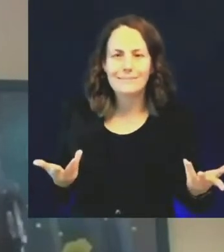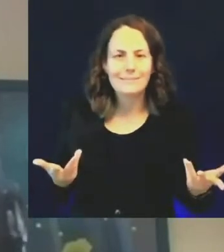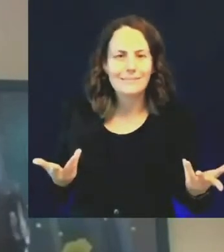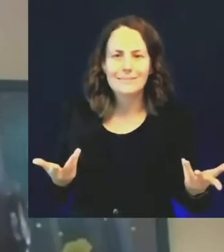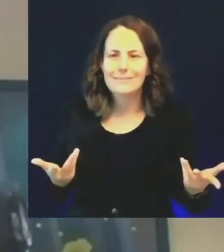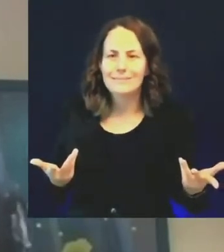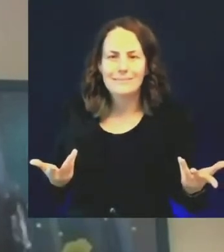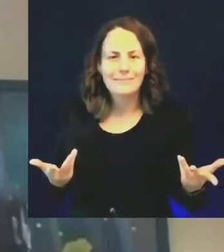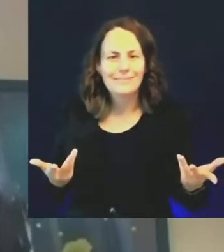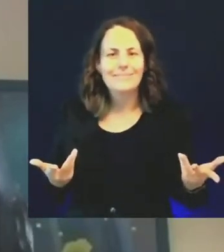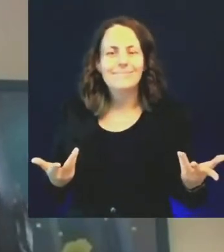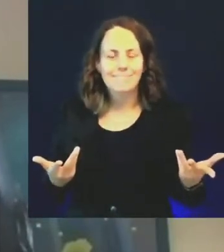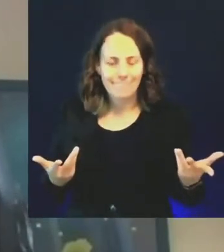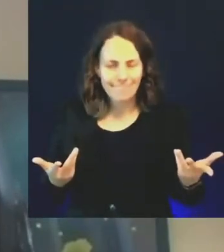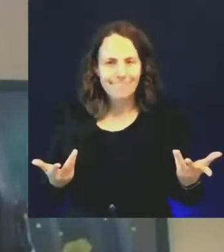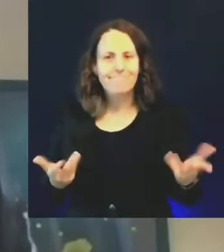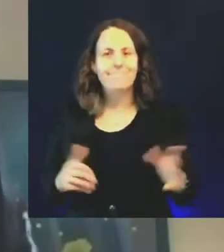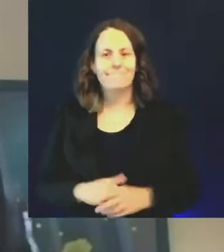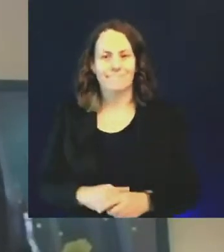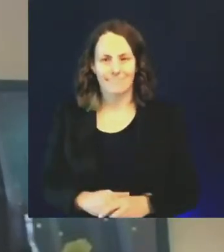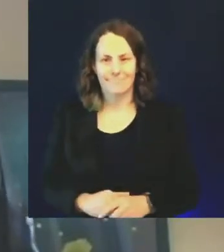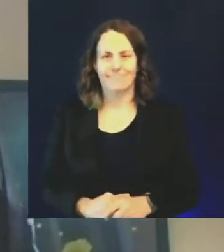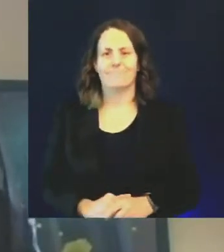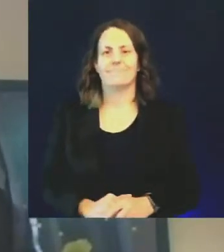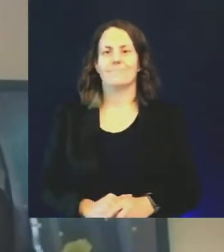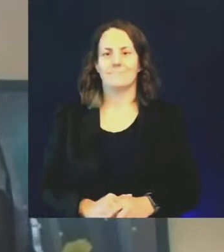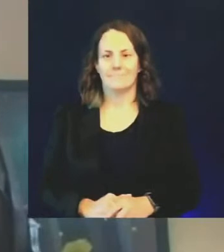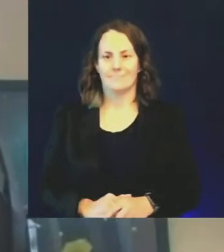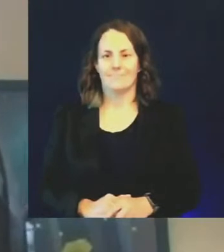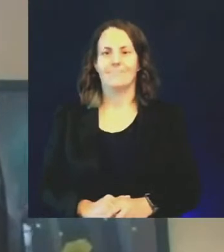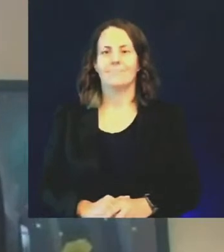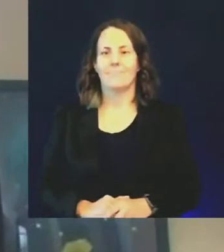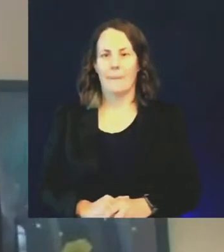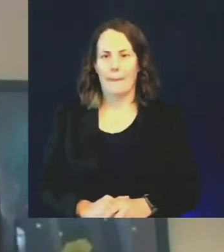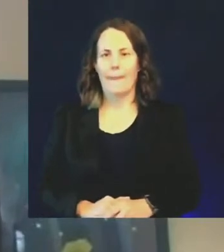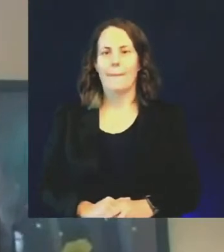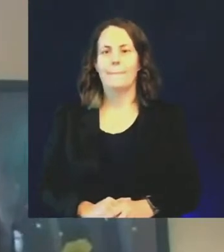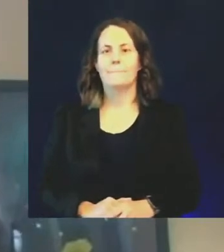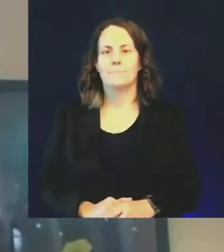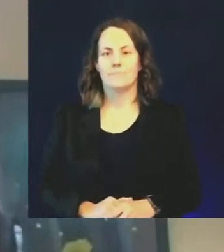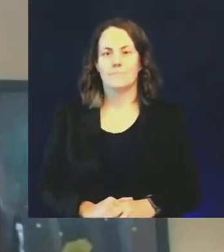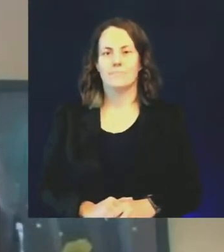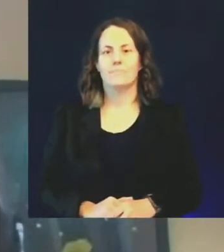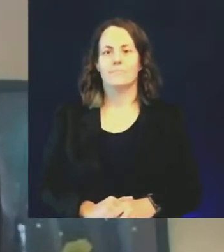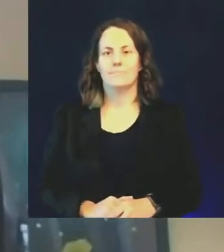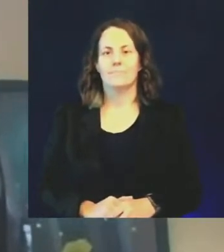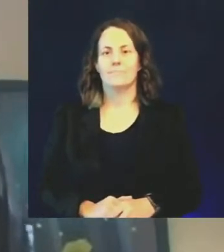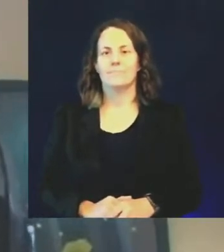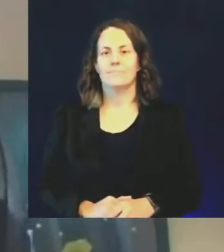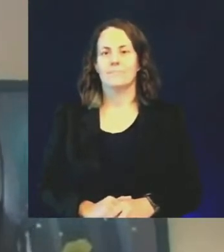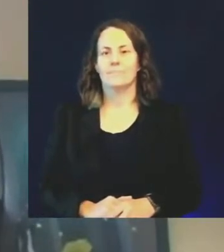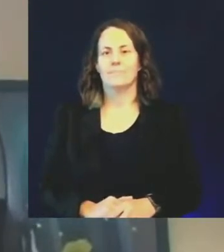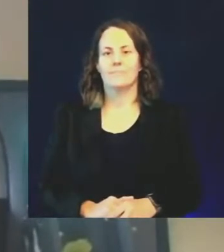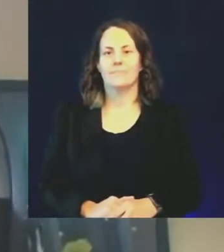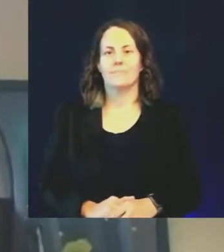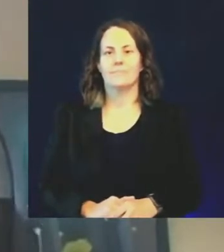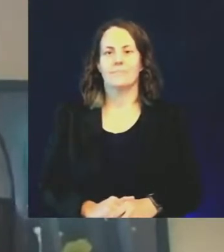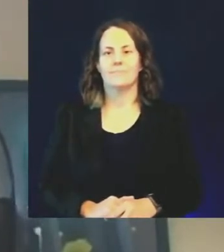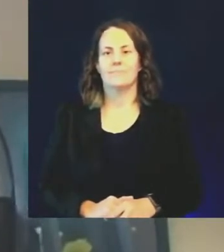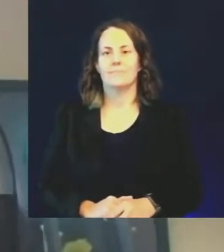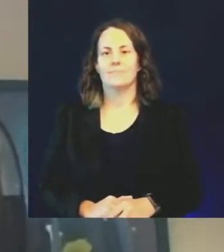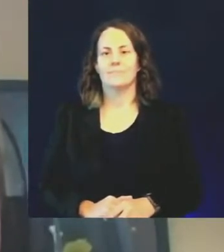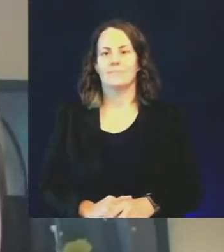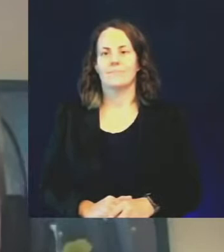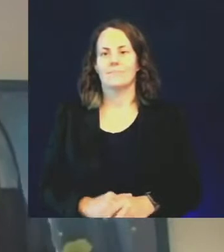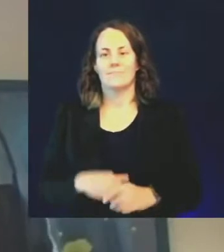that the great testing program we're setting up in the schools will be really critical to help sort out children who have